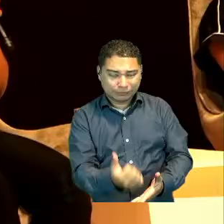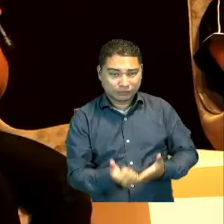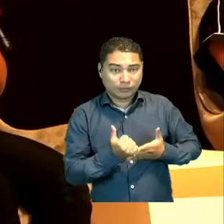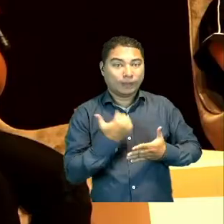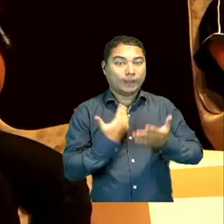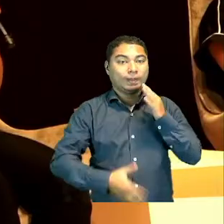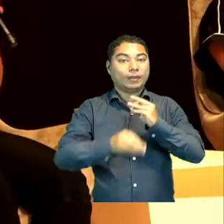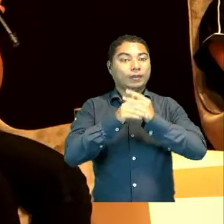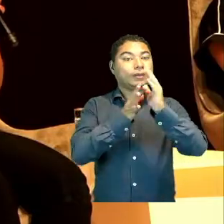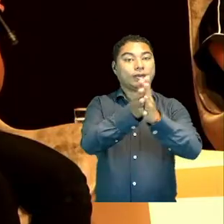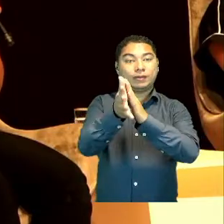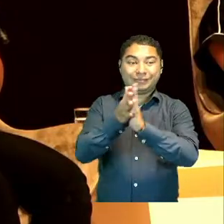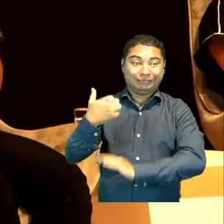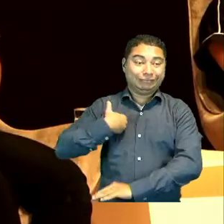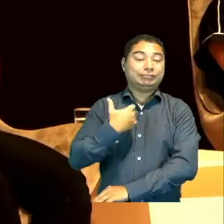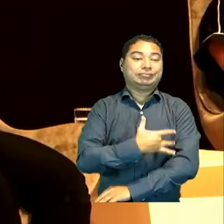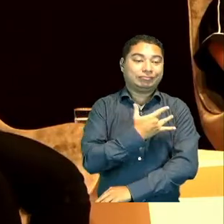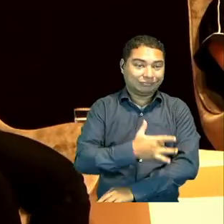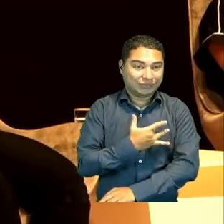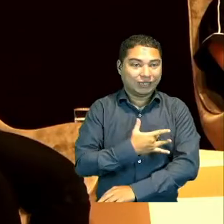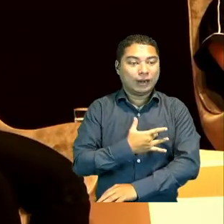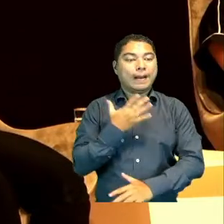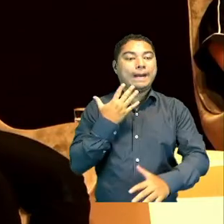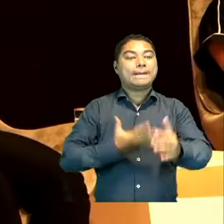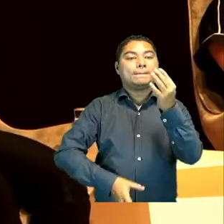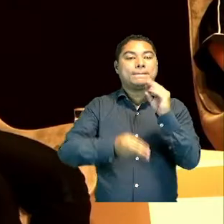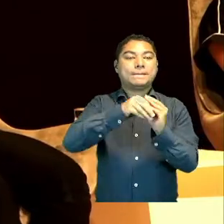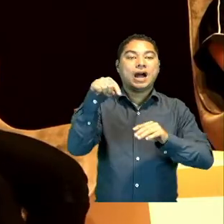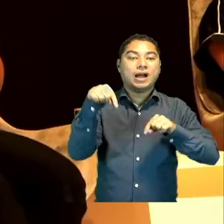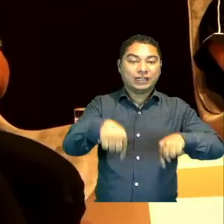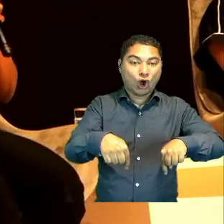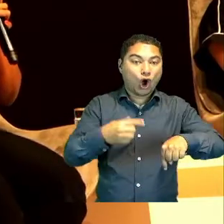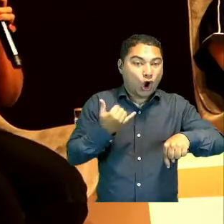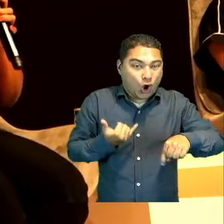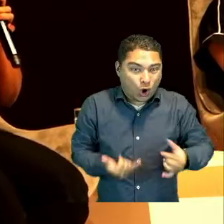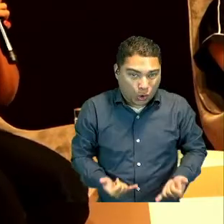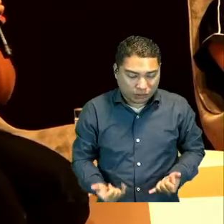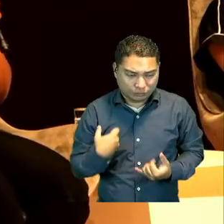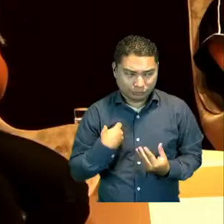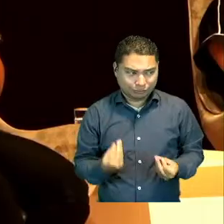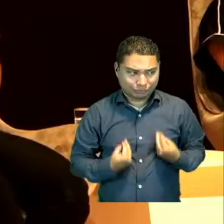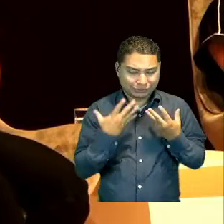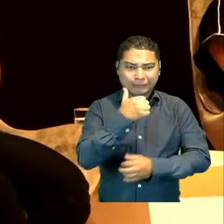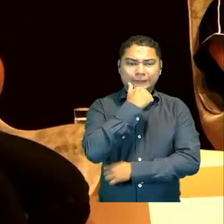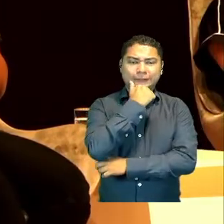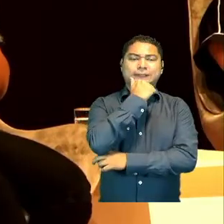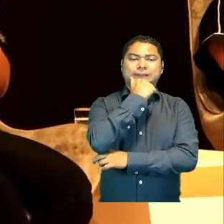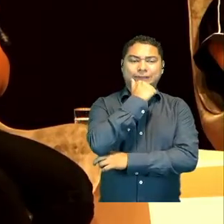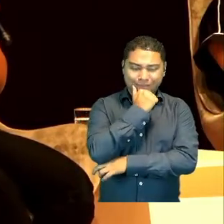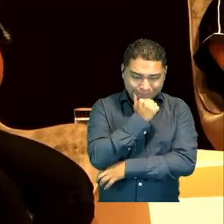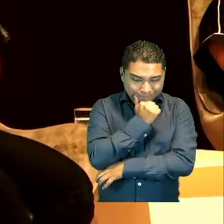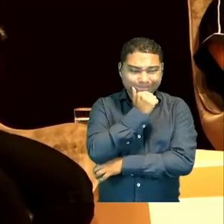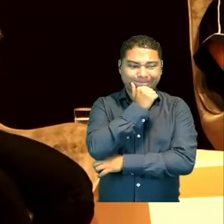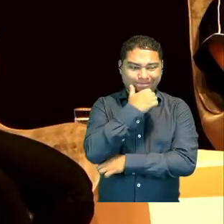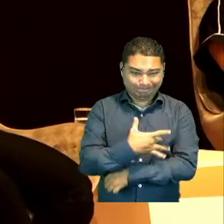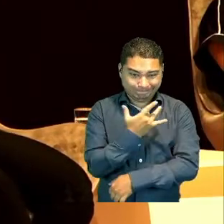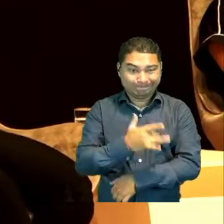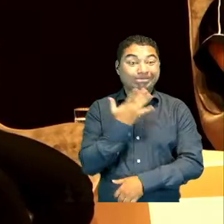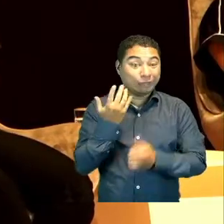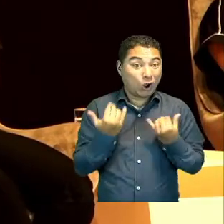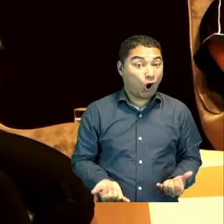for me. And I think I'm falling short with how I'm feeling being a part of all of this today.